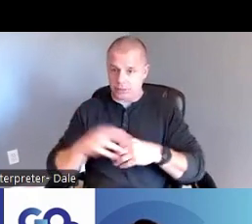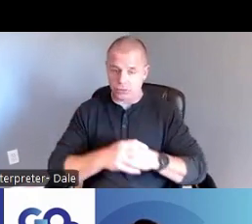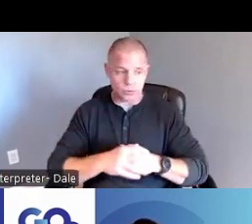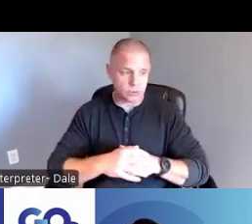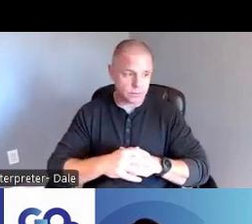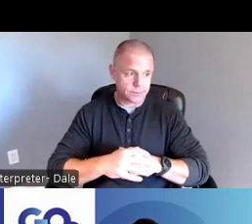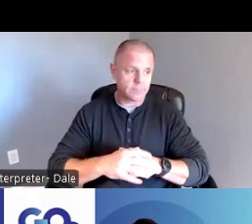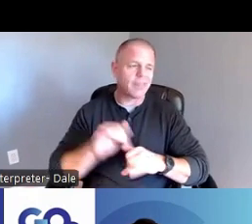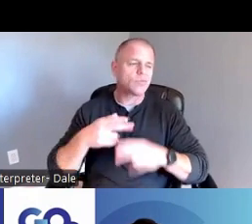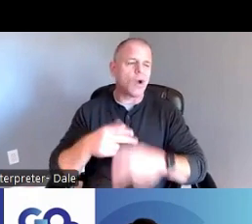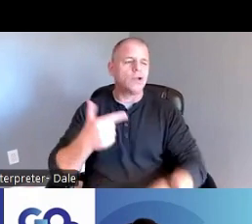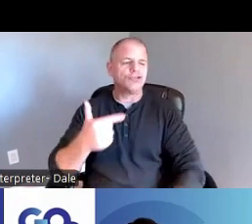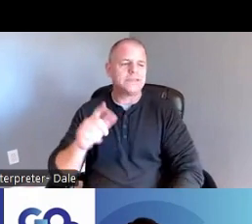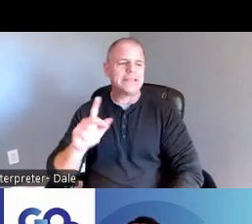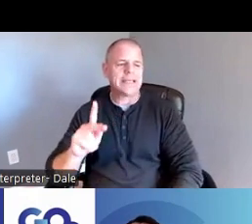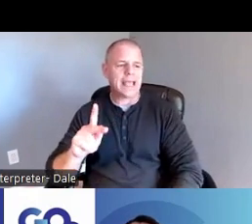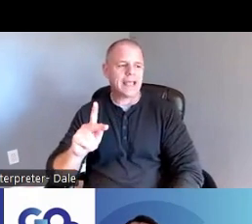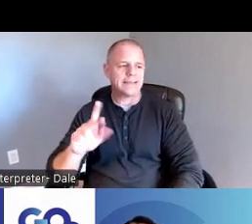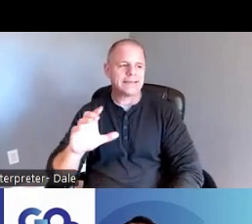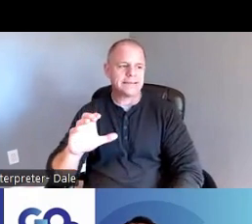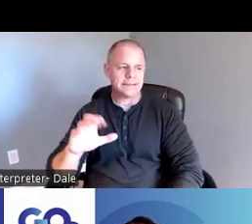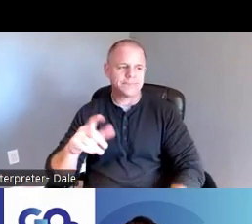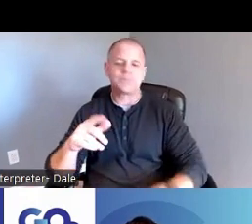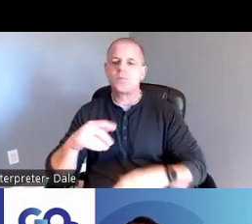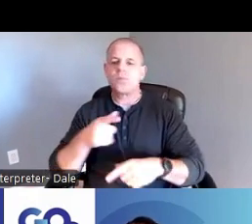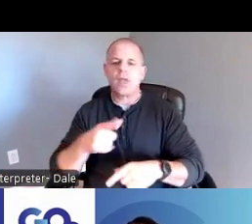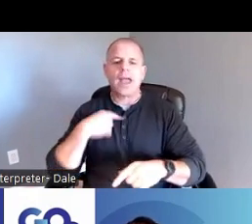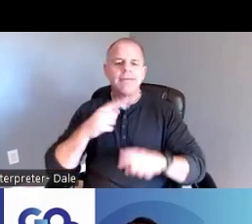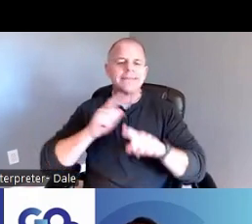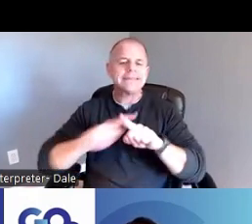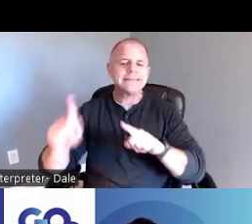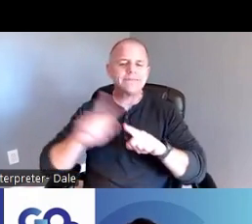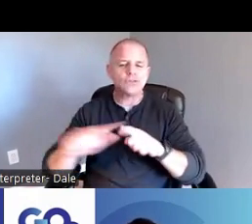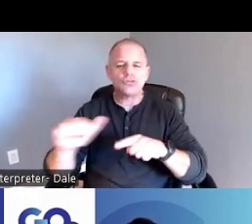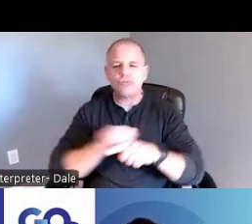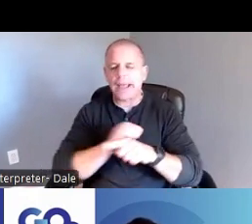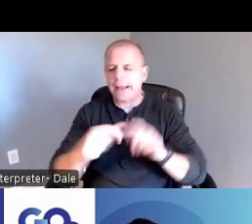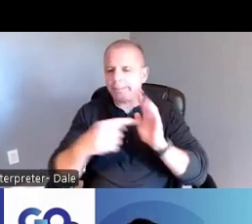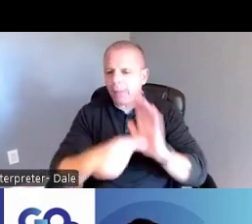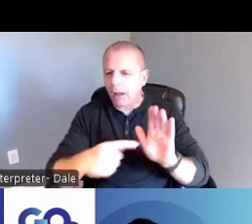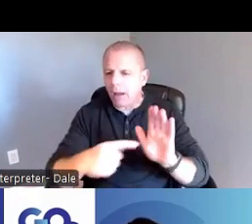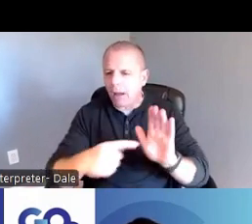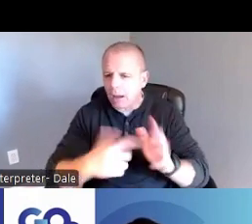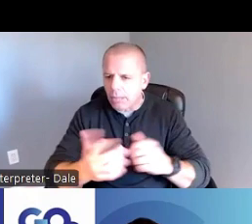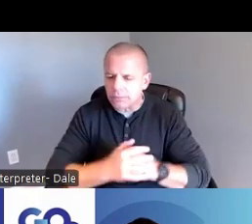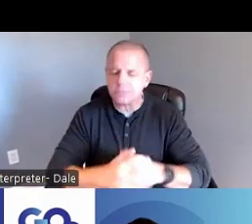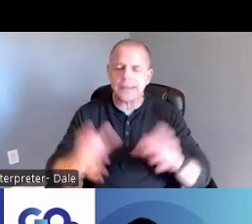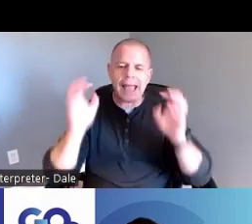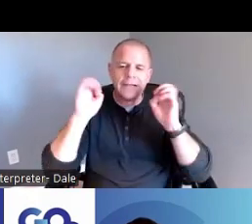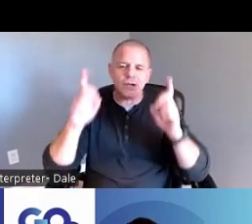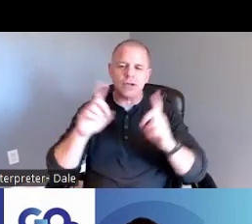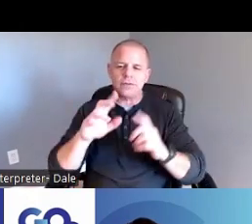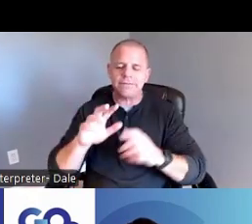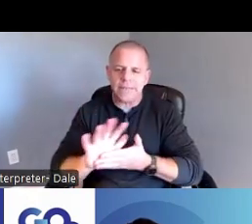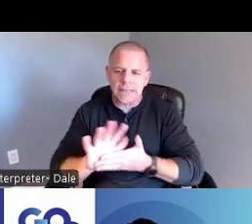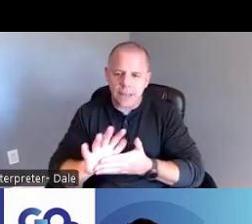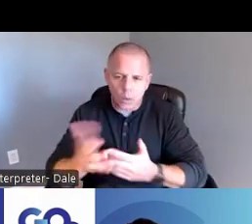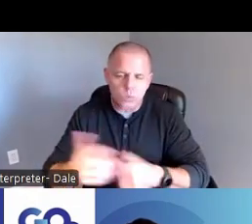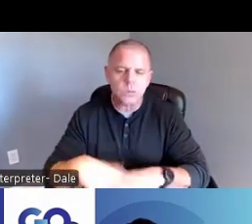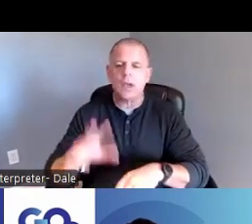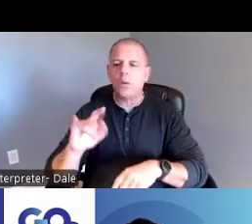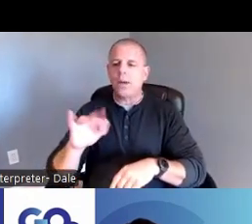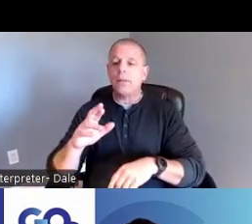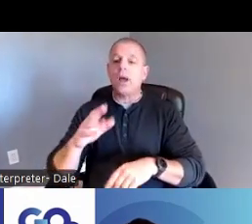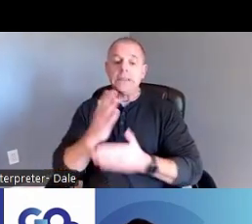GKC, there are various training modules, educational videos, webinars that are downloaded, some of which do